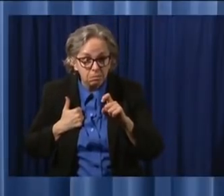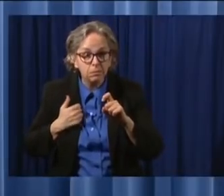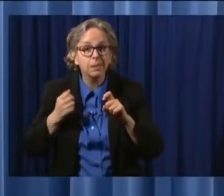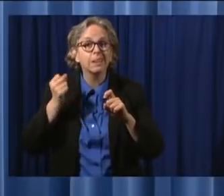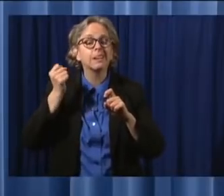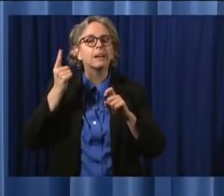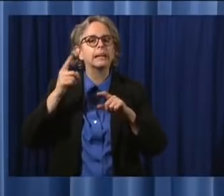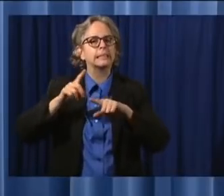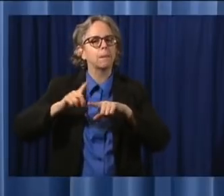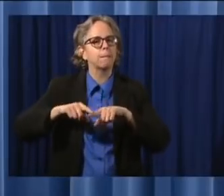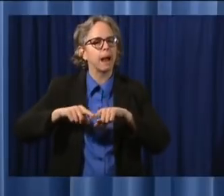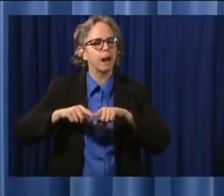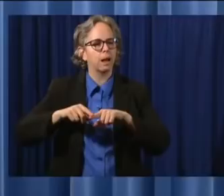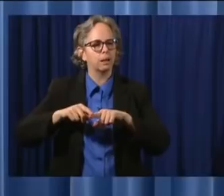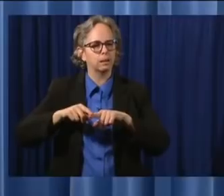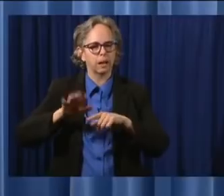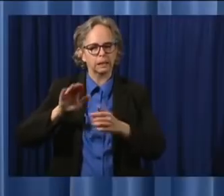assessment.